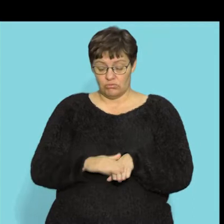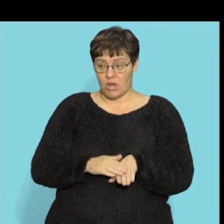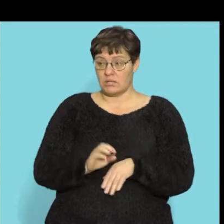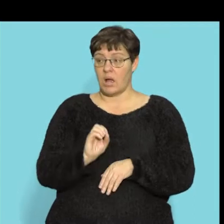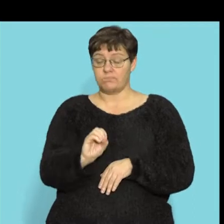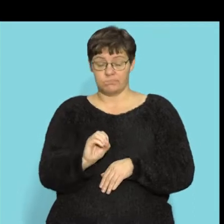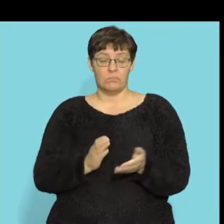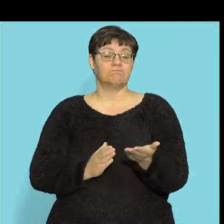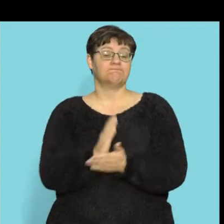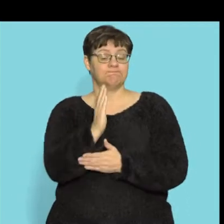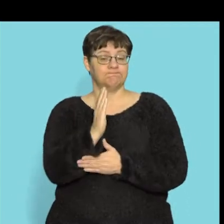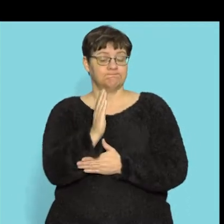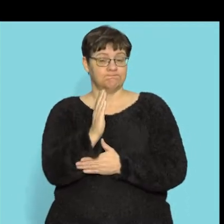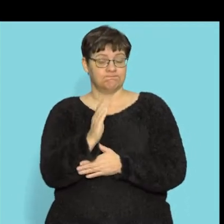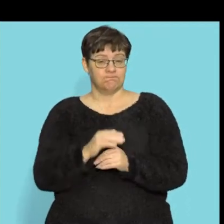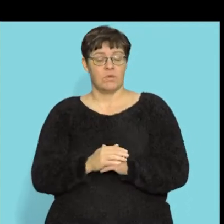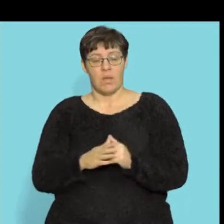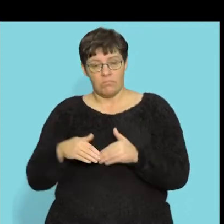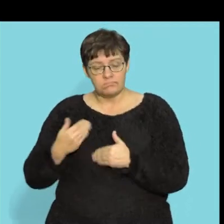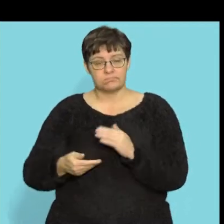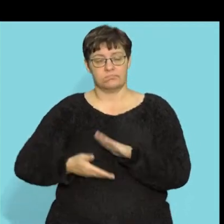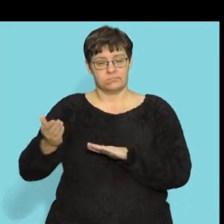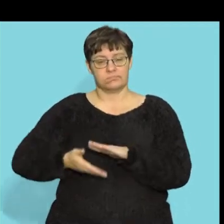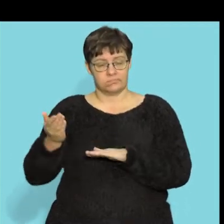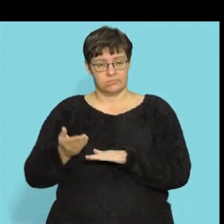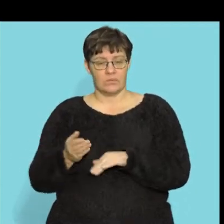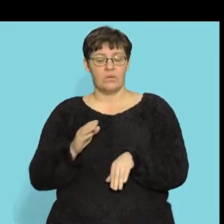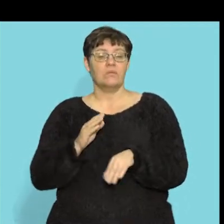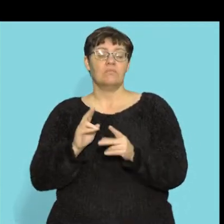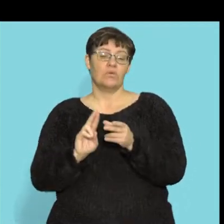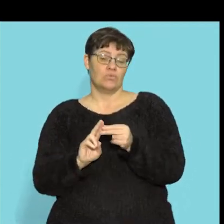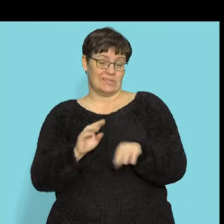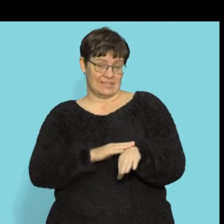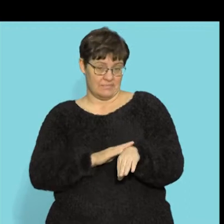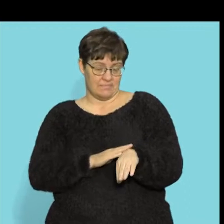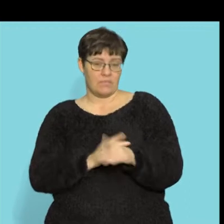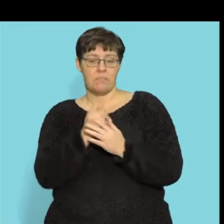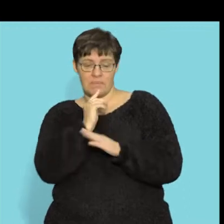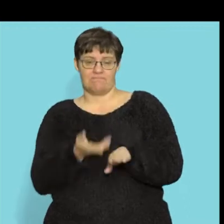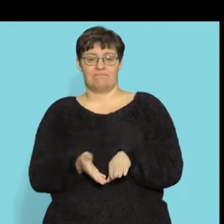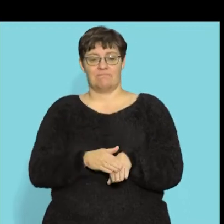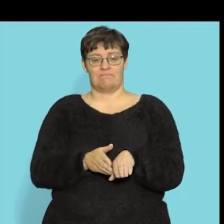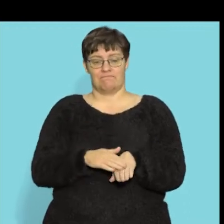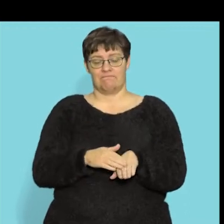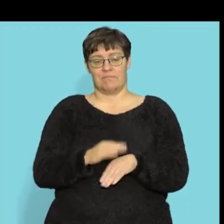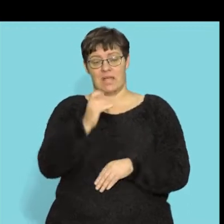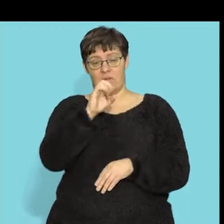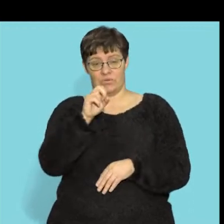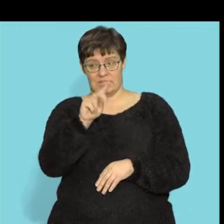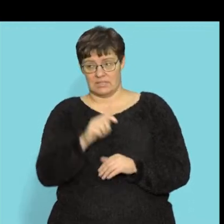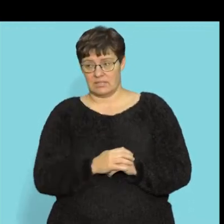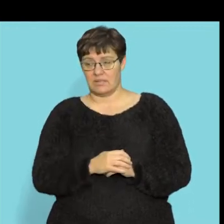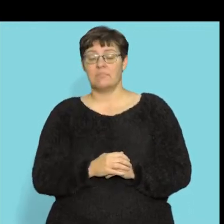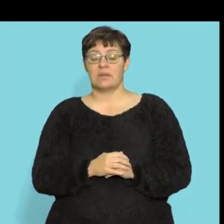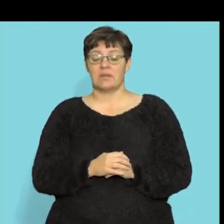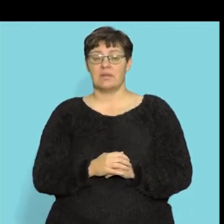moment we start have charge passing through a point while moving per unit time, we can talk about current,